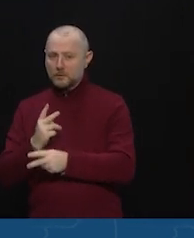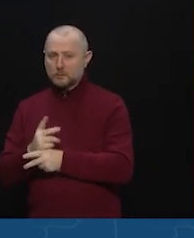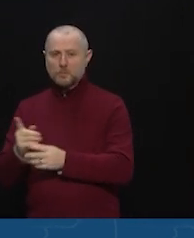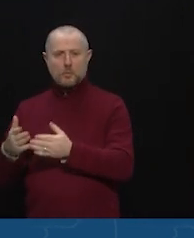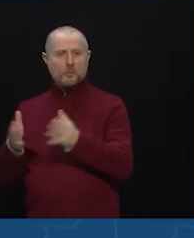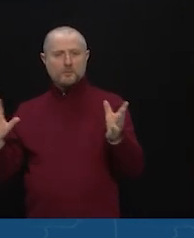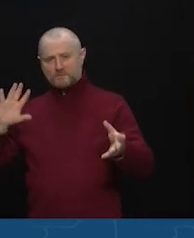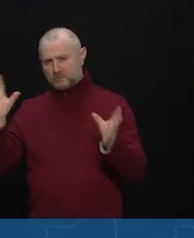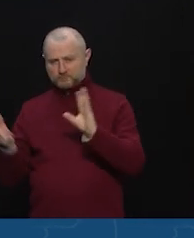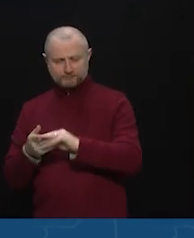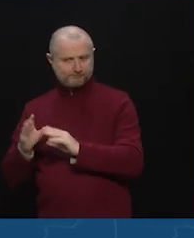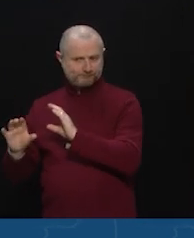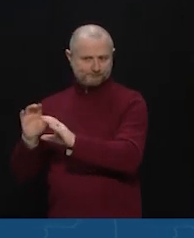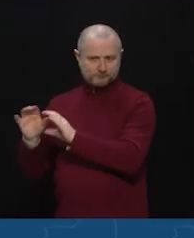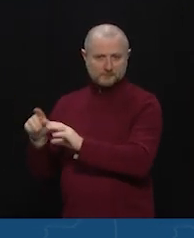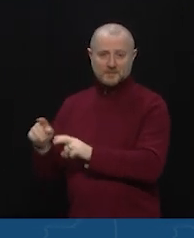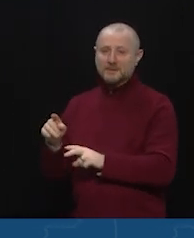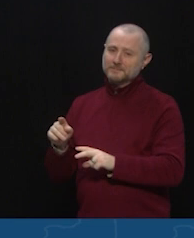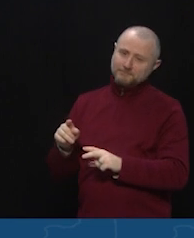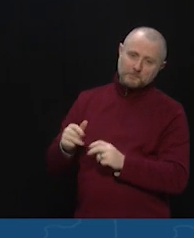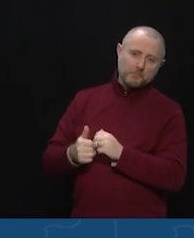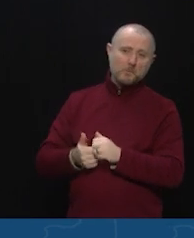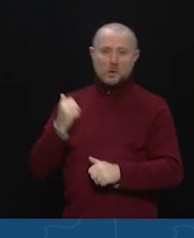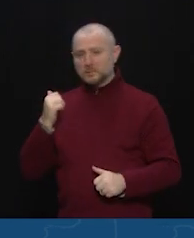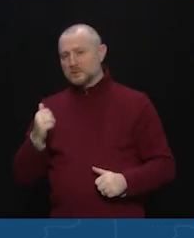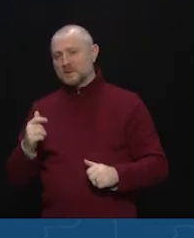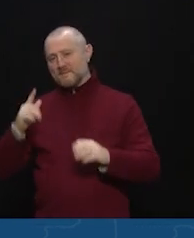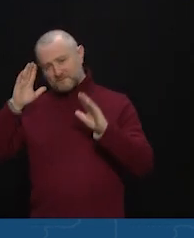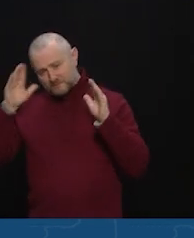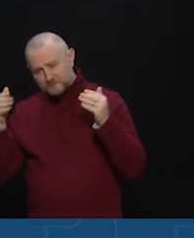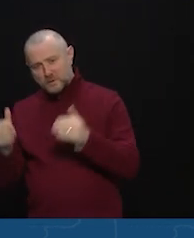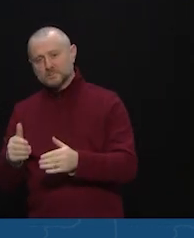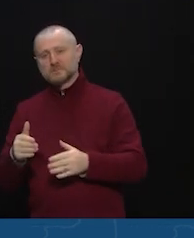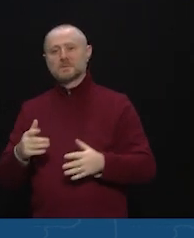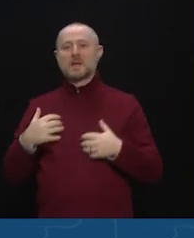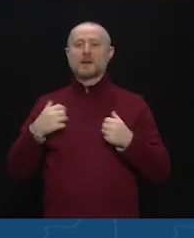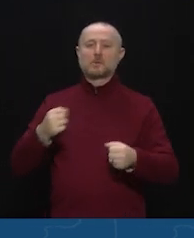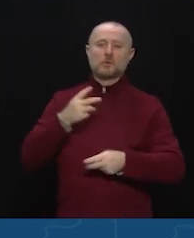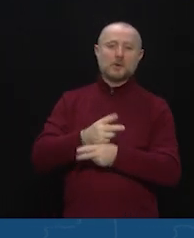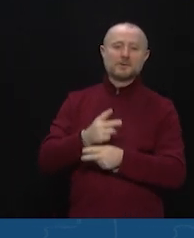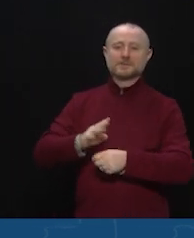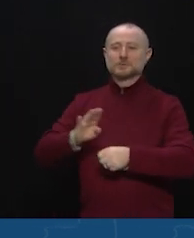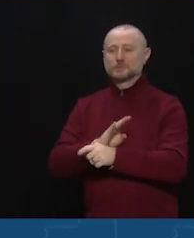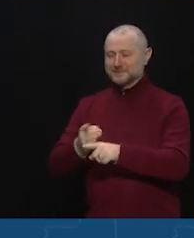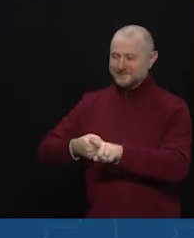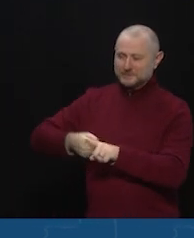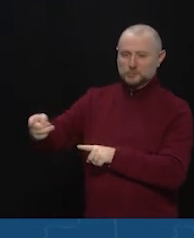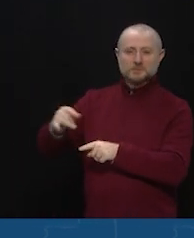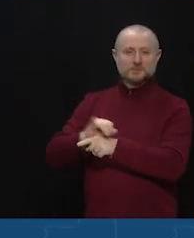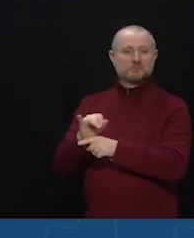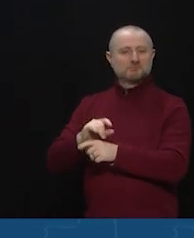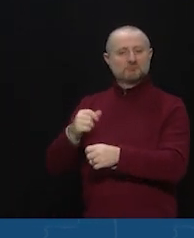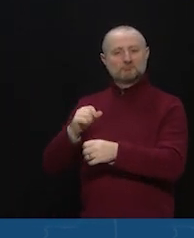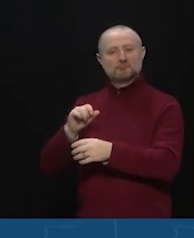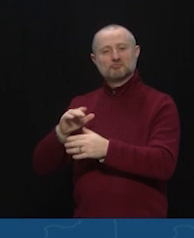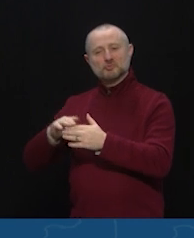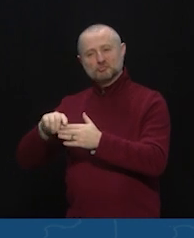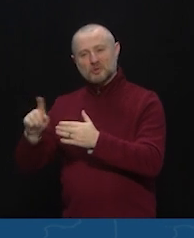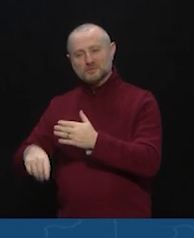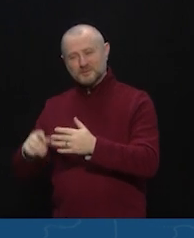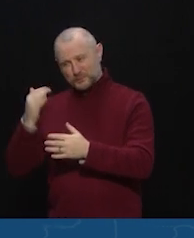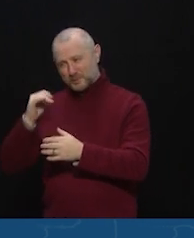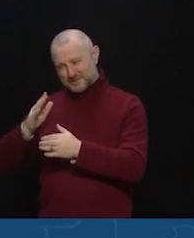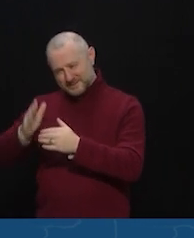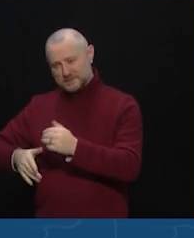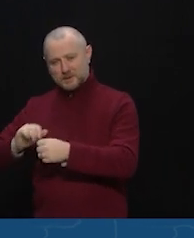largely trying to deal with the impacts on the healthcare industry as a result of COVID-19,